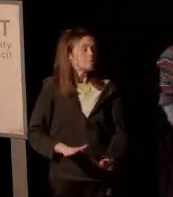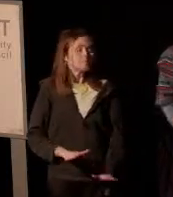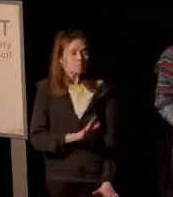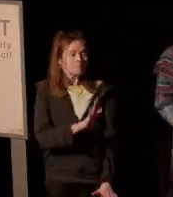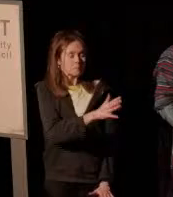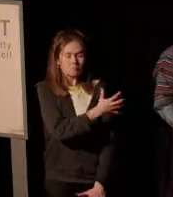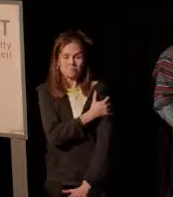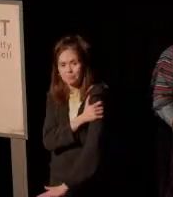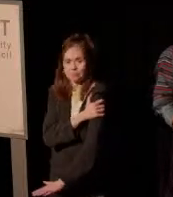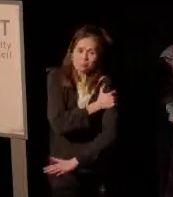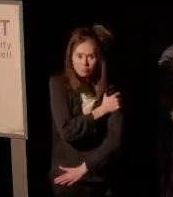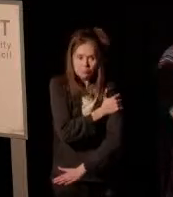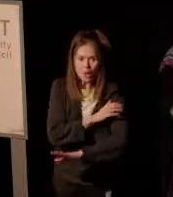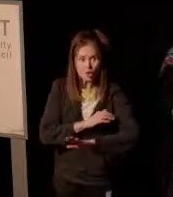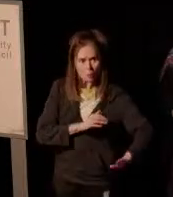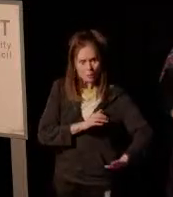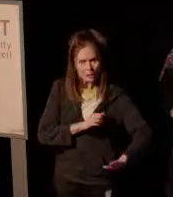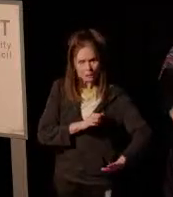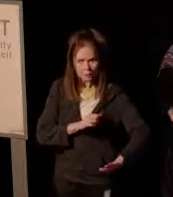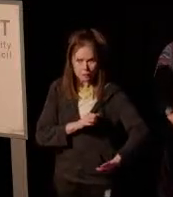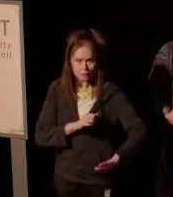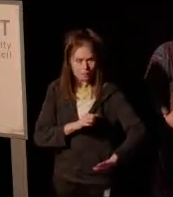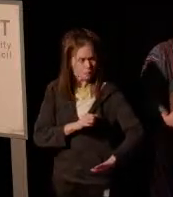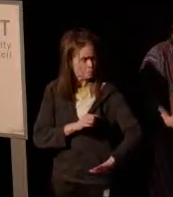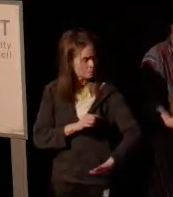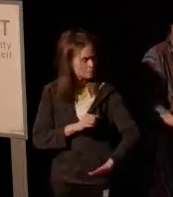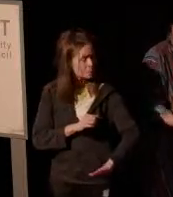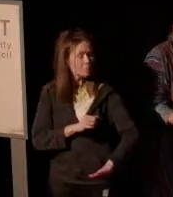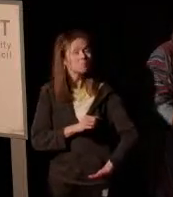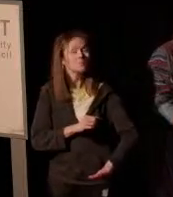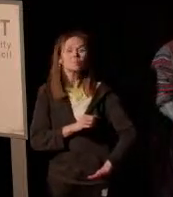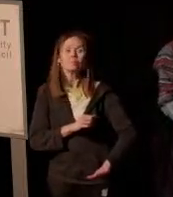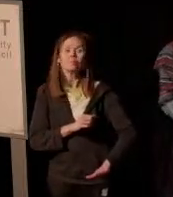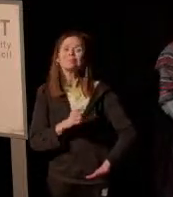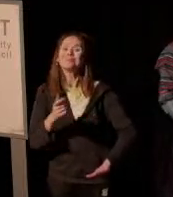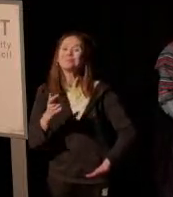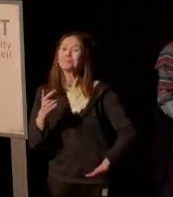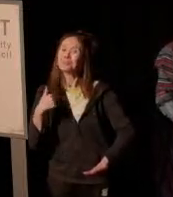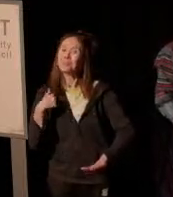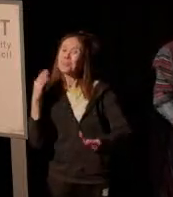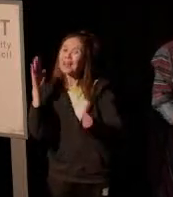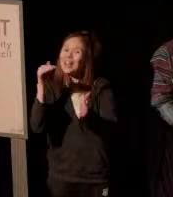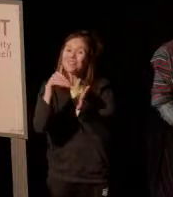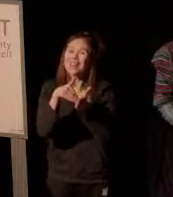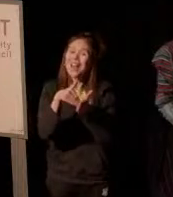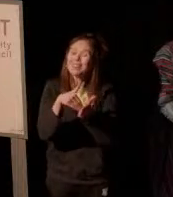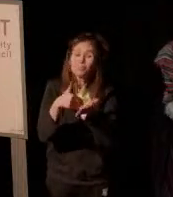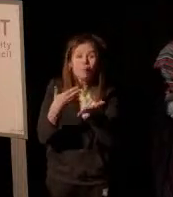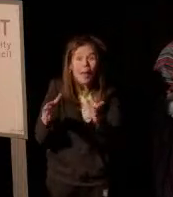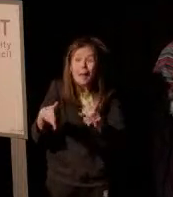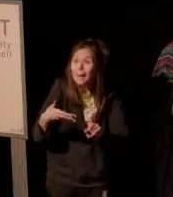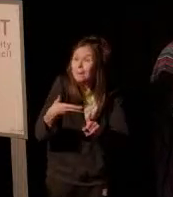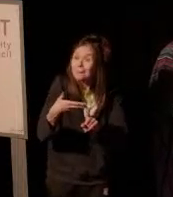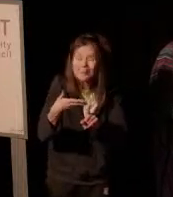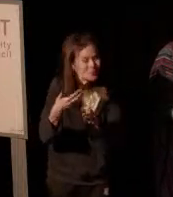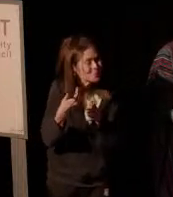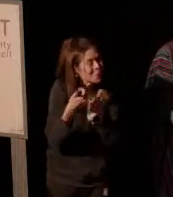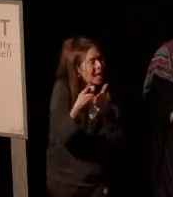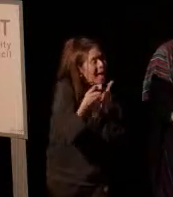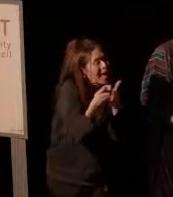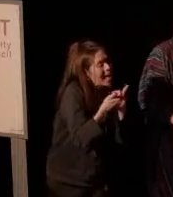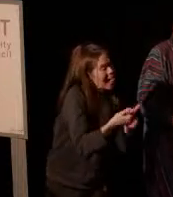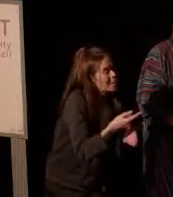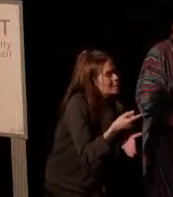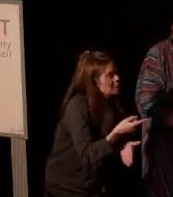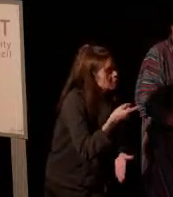rough, good sir. I've come to bring him sleep, whereas you, sir, do creep